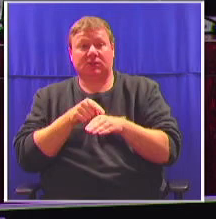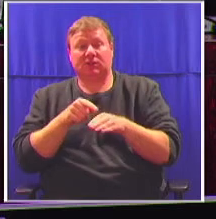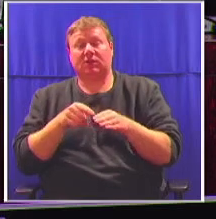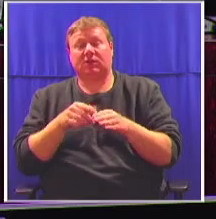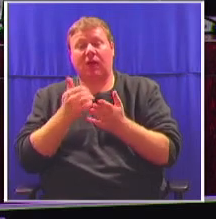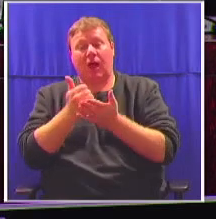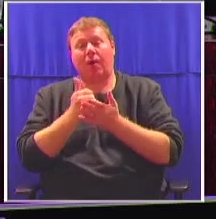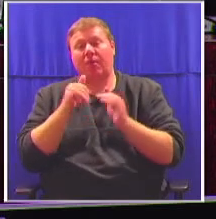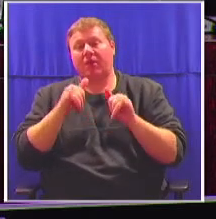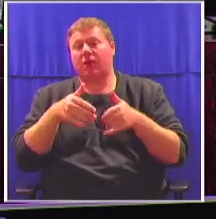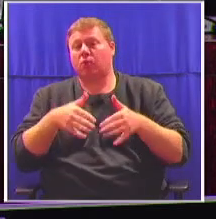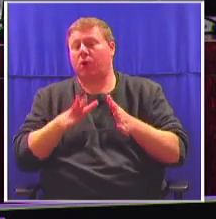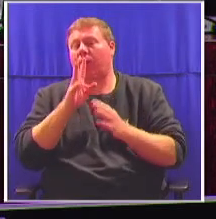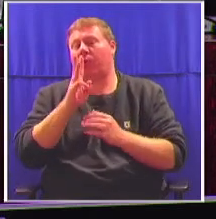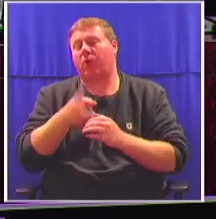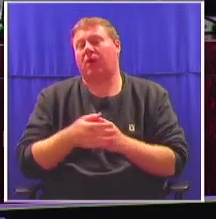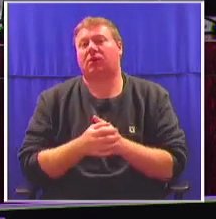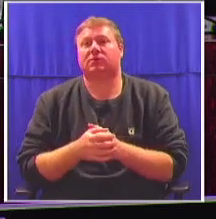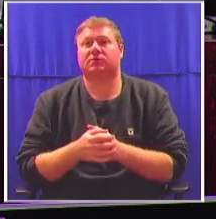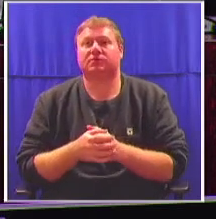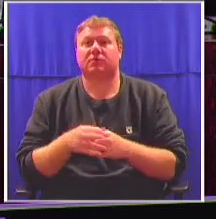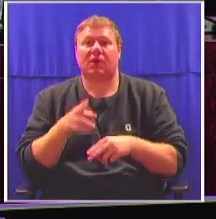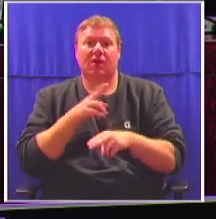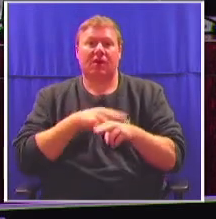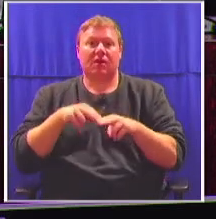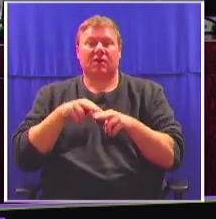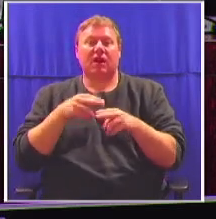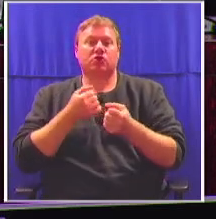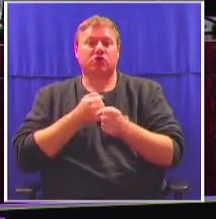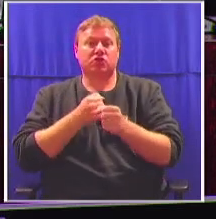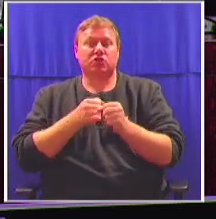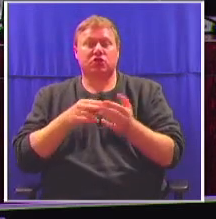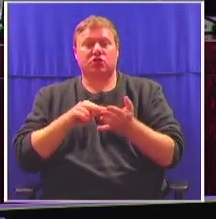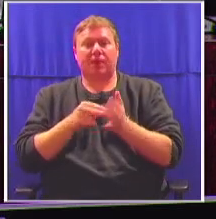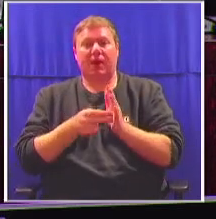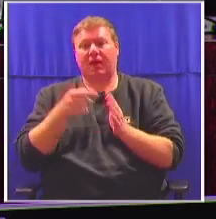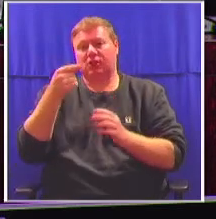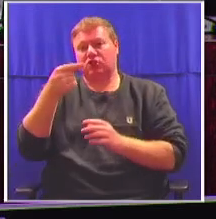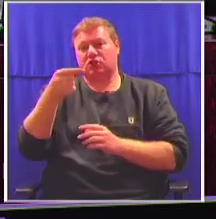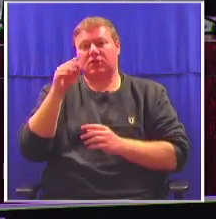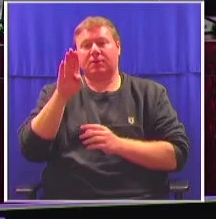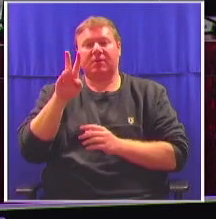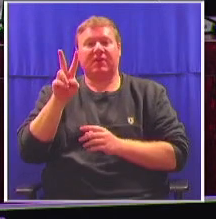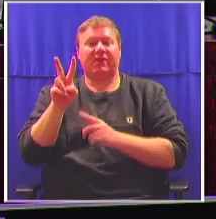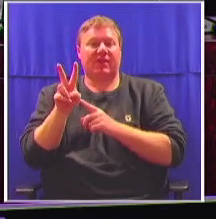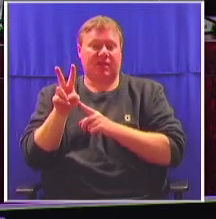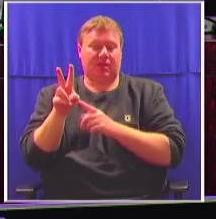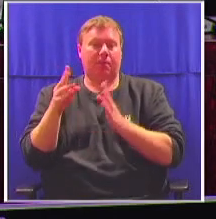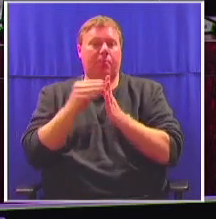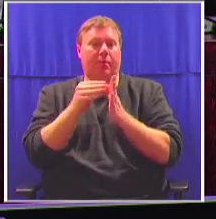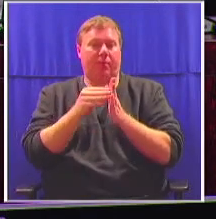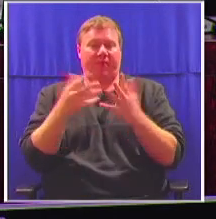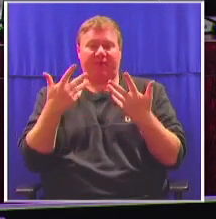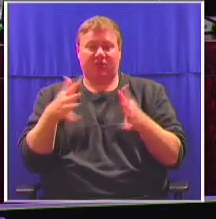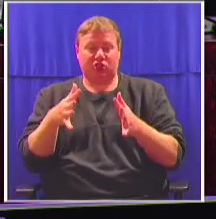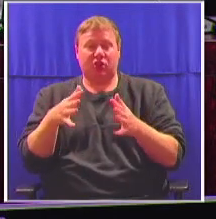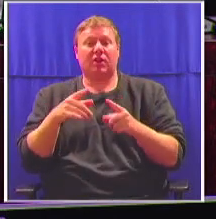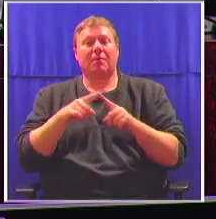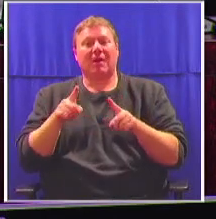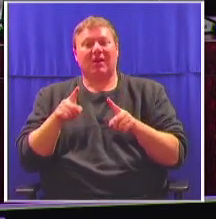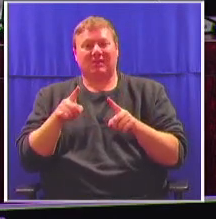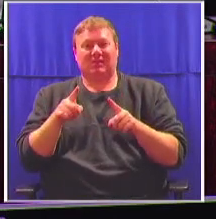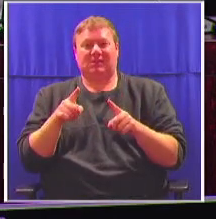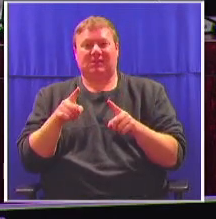implementation of the National Strategic Plan on Gender-Based Violence, we remain a long way from achieving